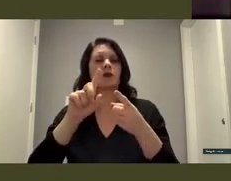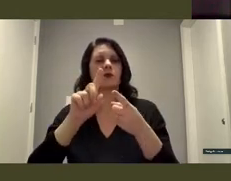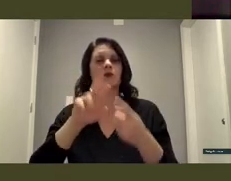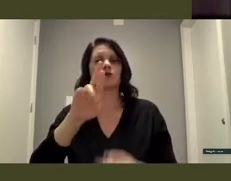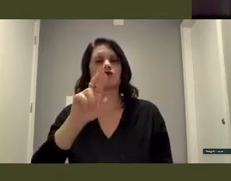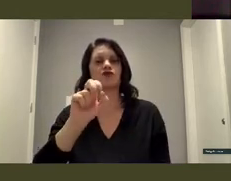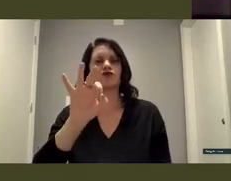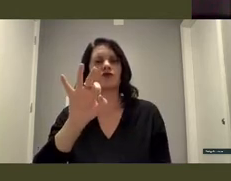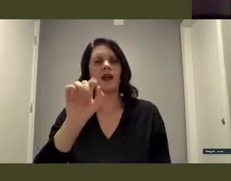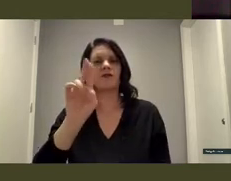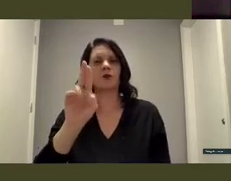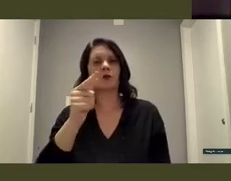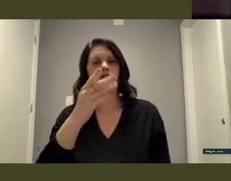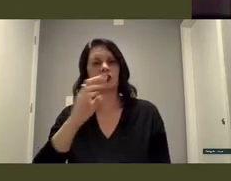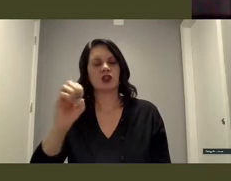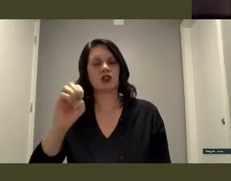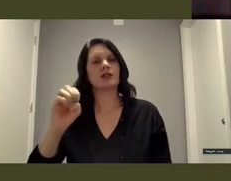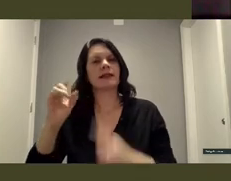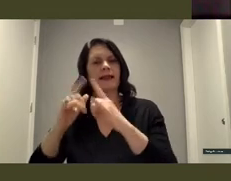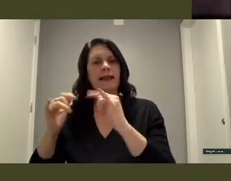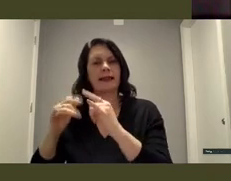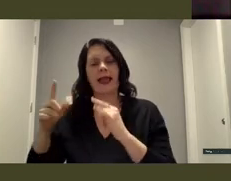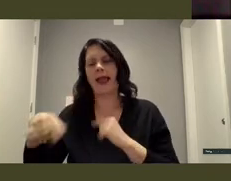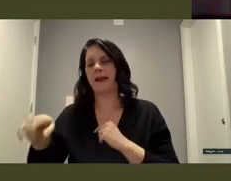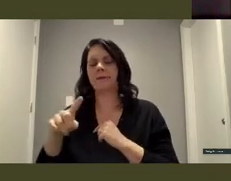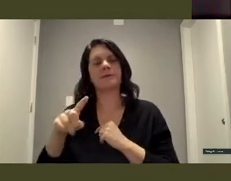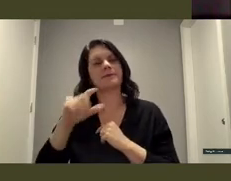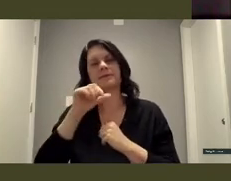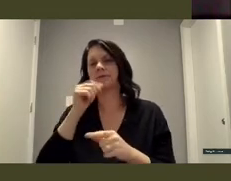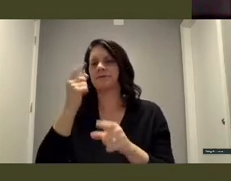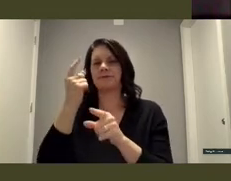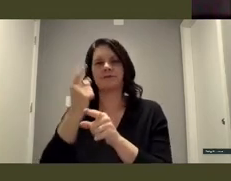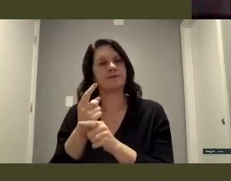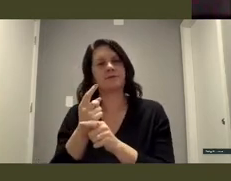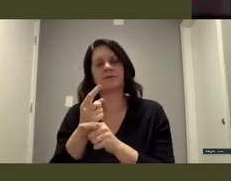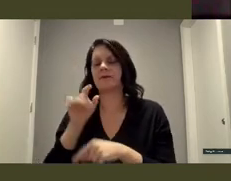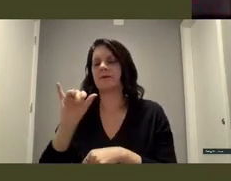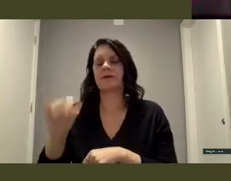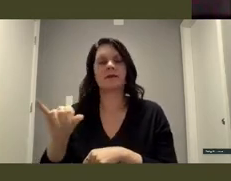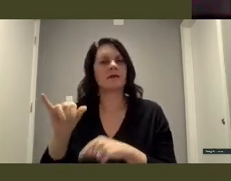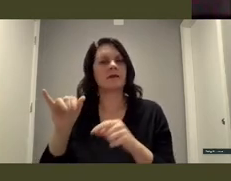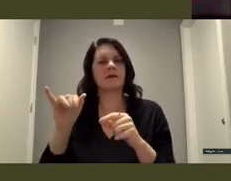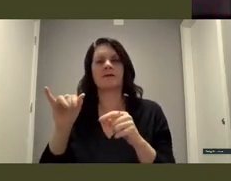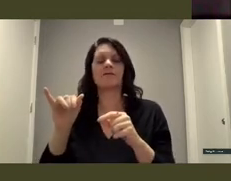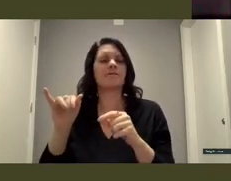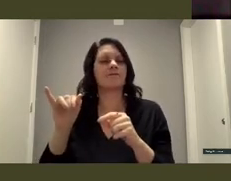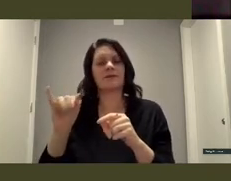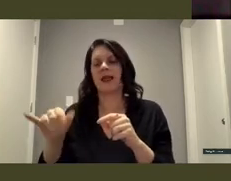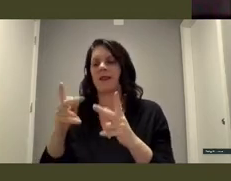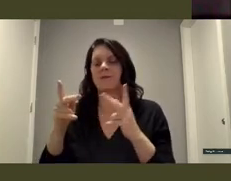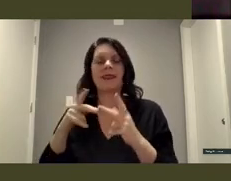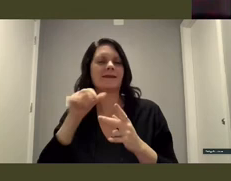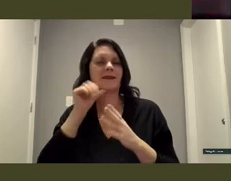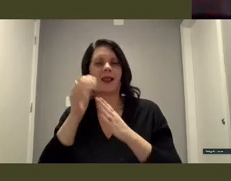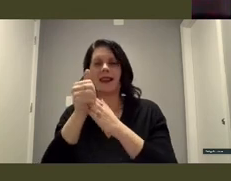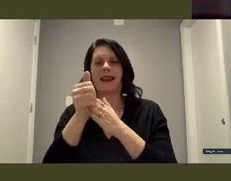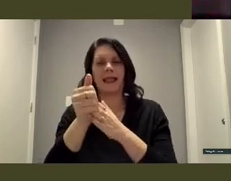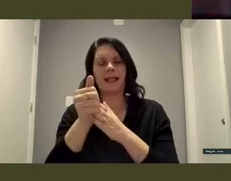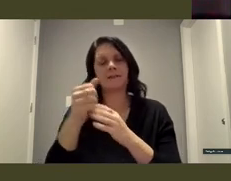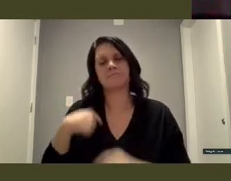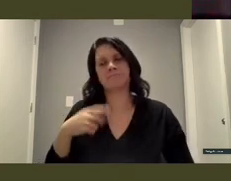not where you should be. It is not a decent place where they are living currently. And I rate